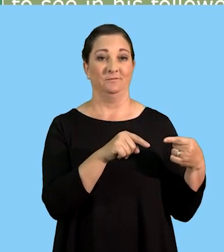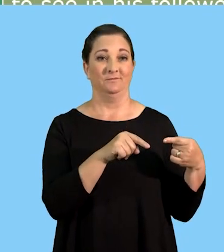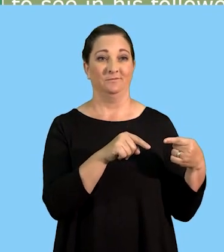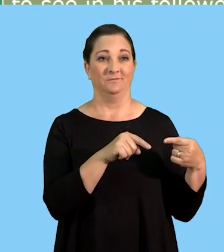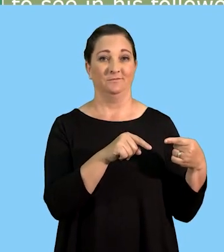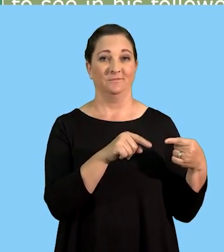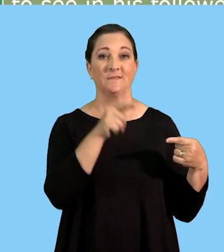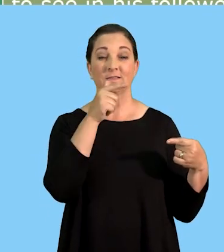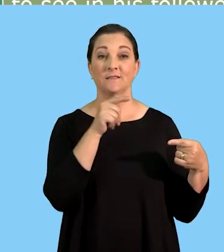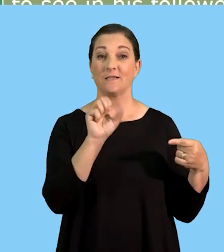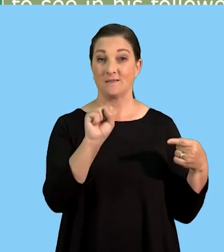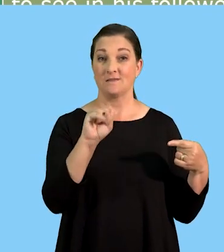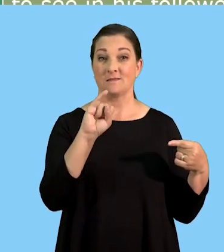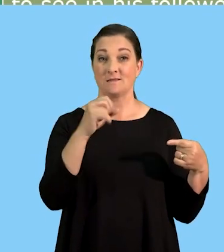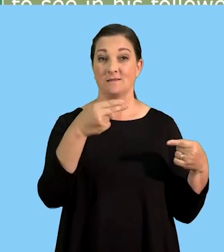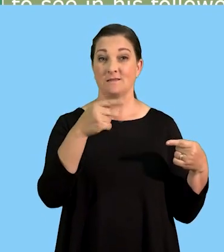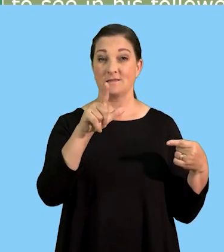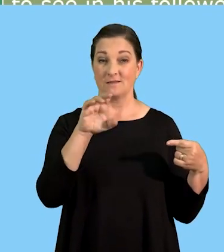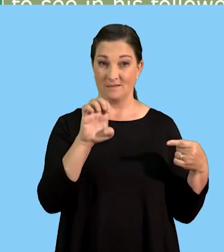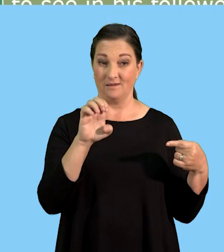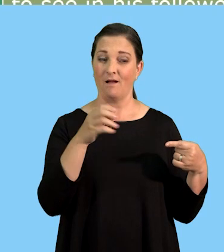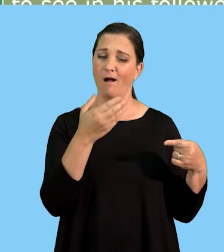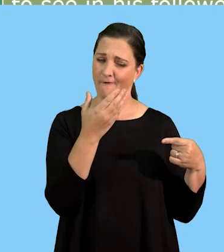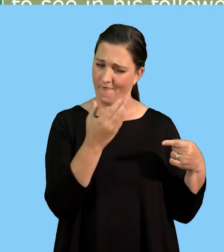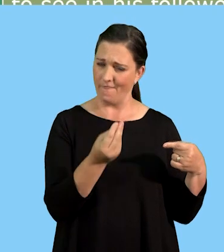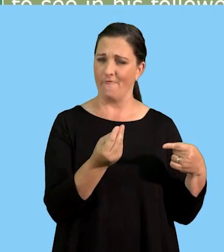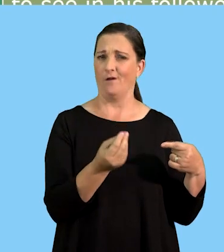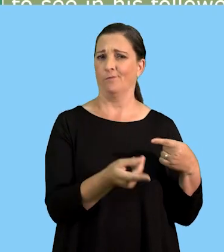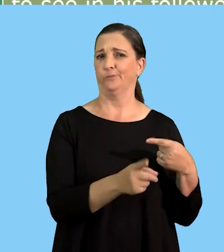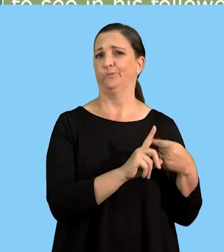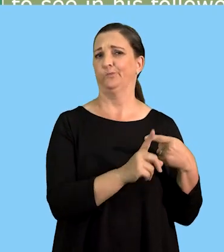he has a positive